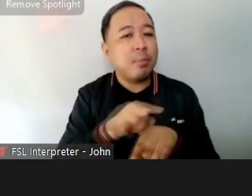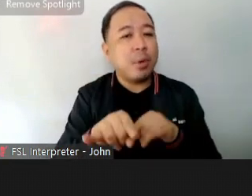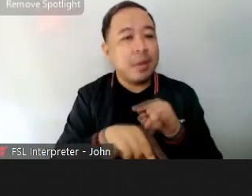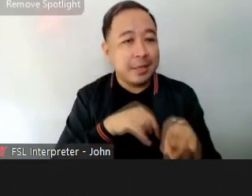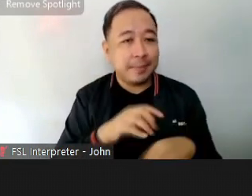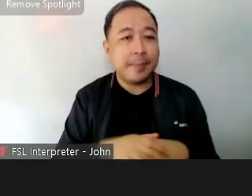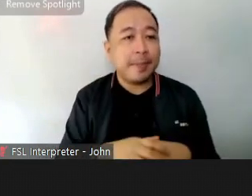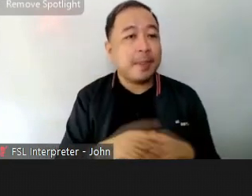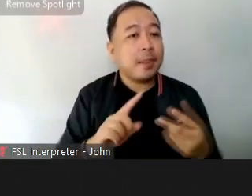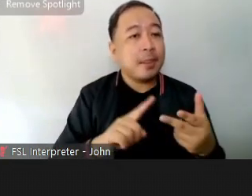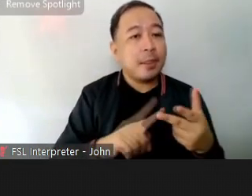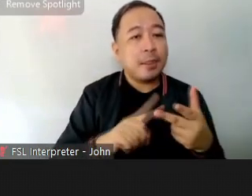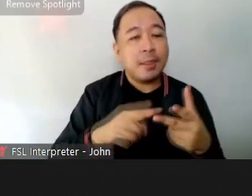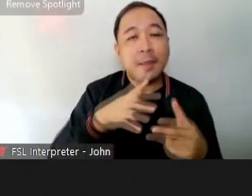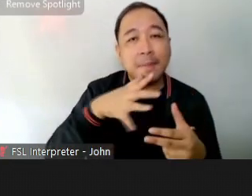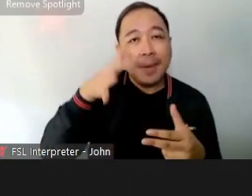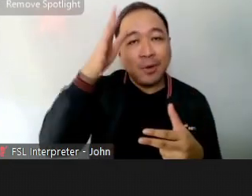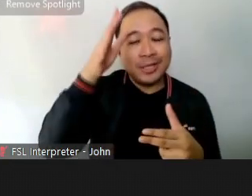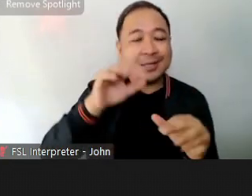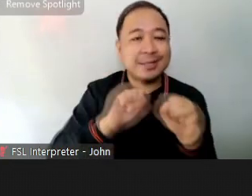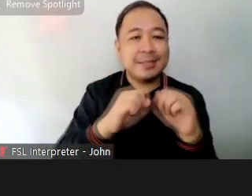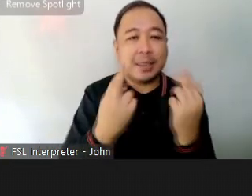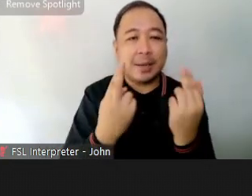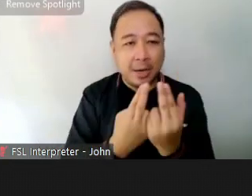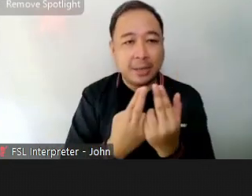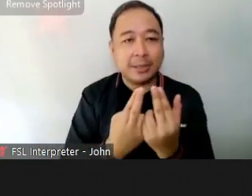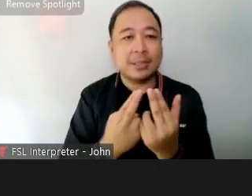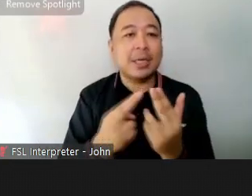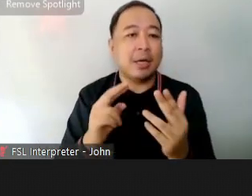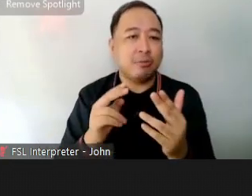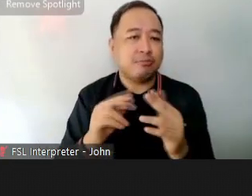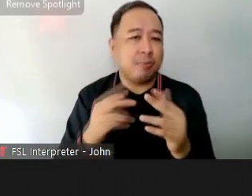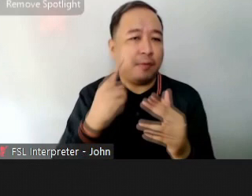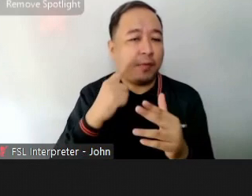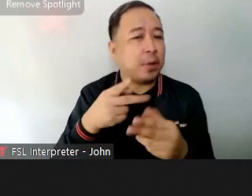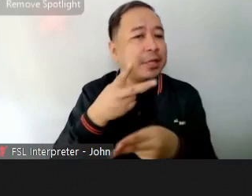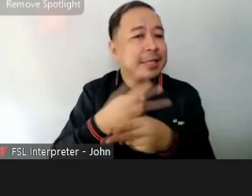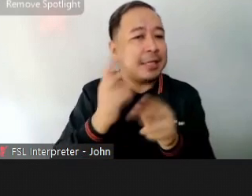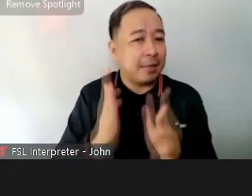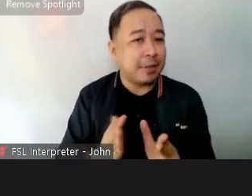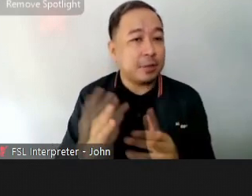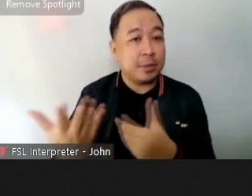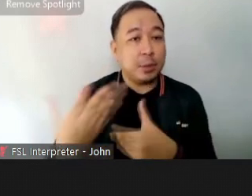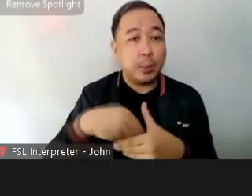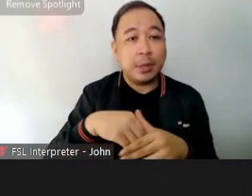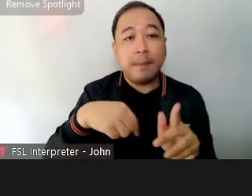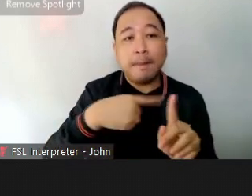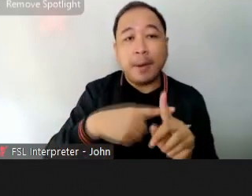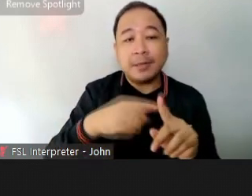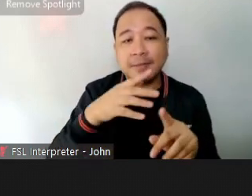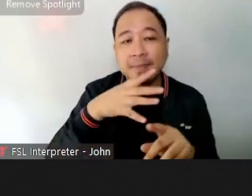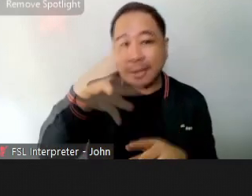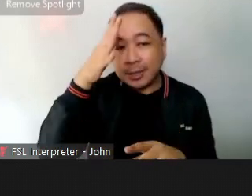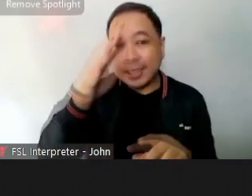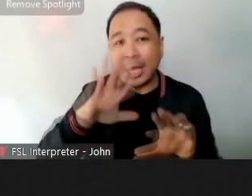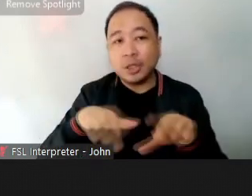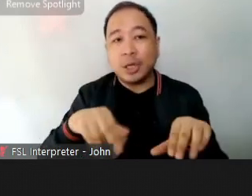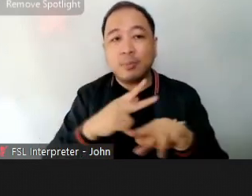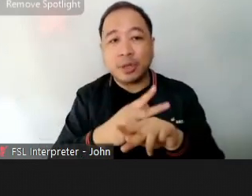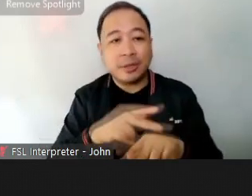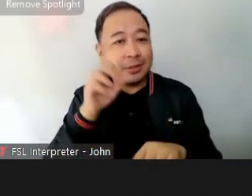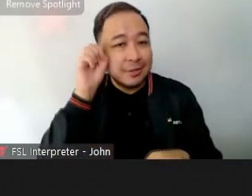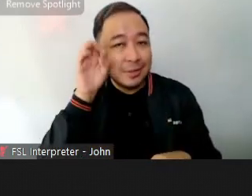which shall include positive parenting, child protection, SOGI, family planning, among others. And